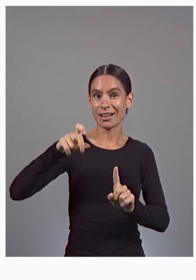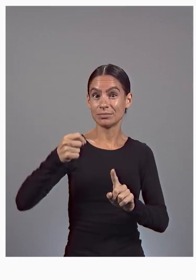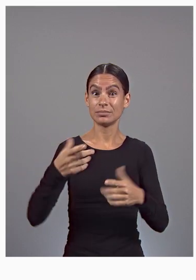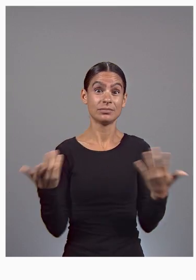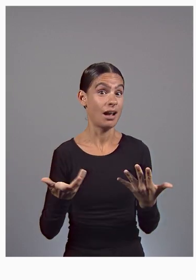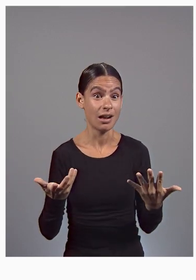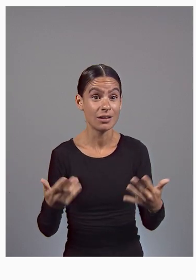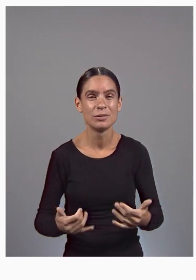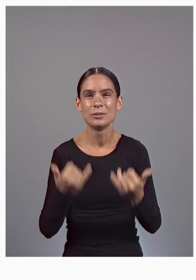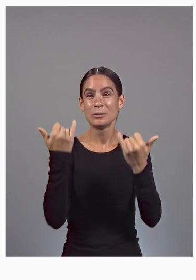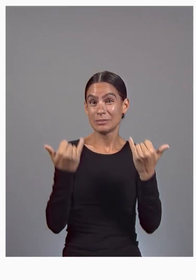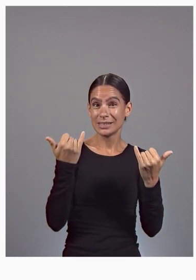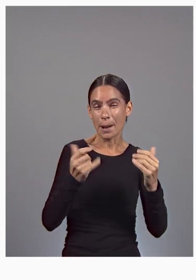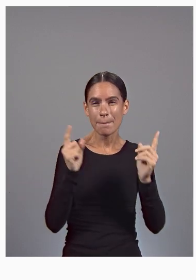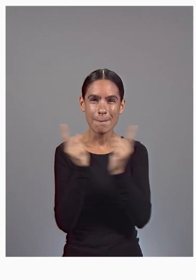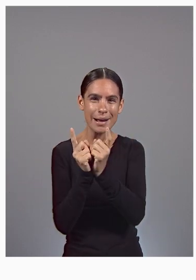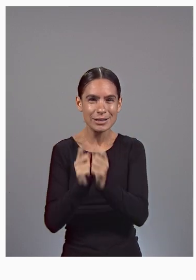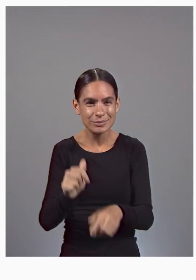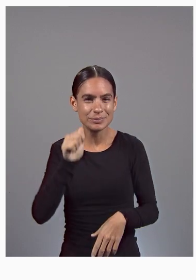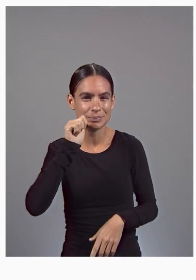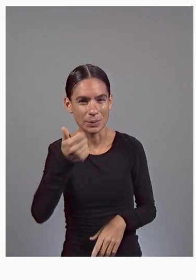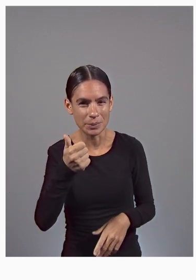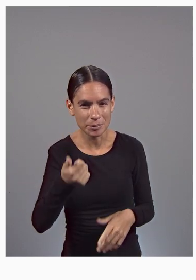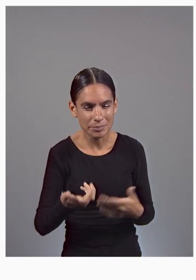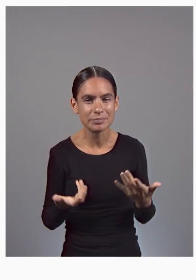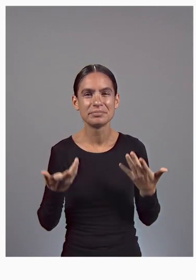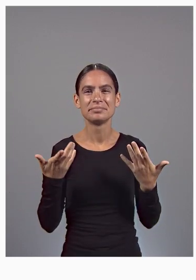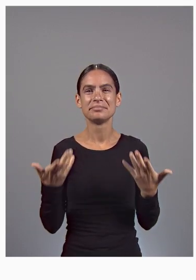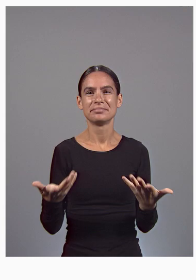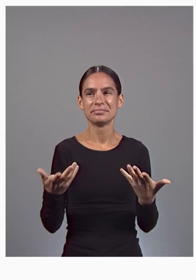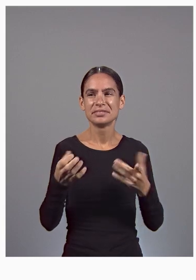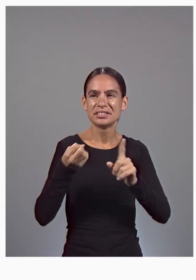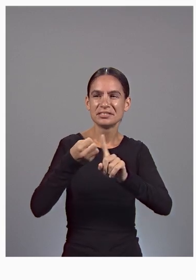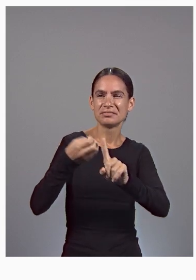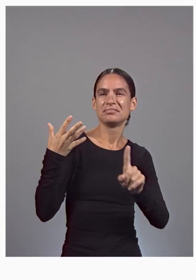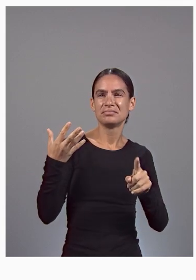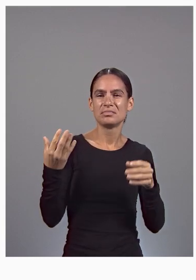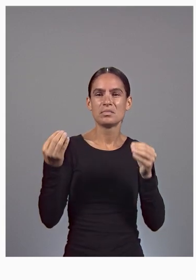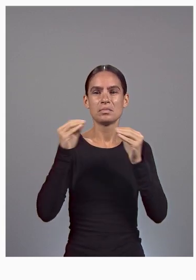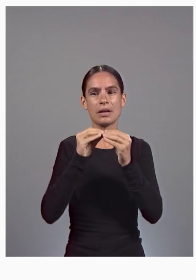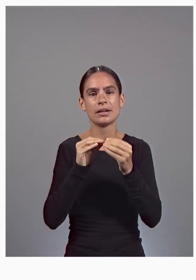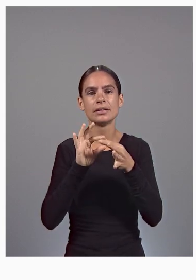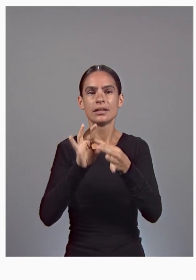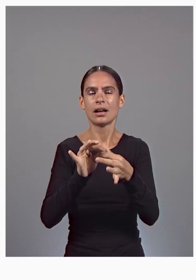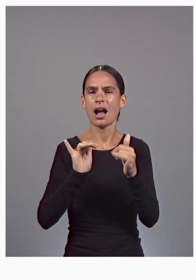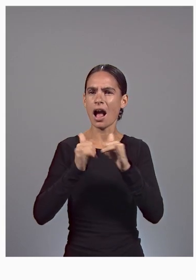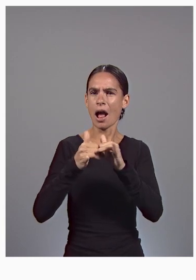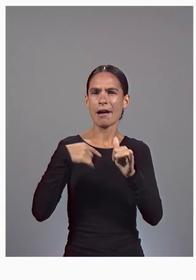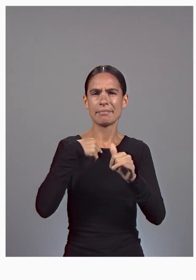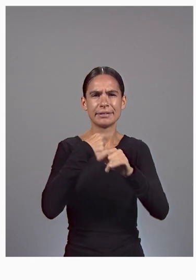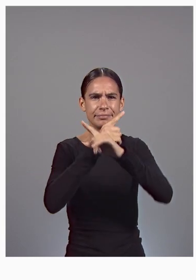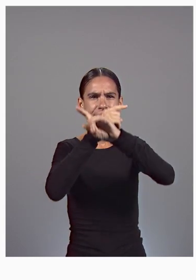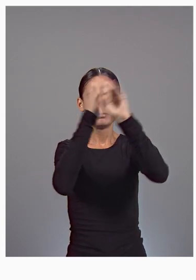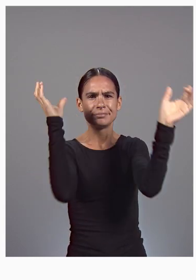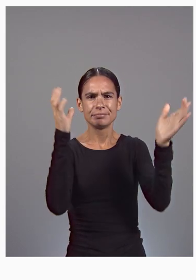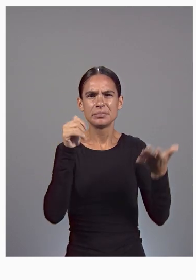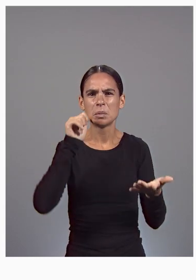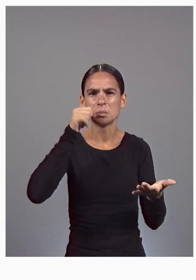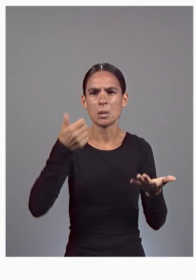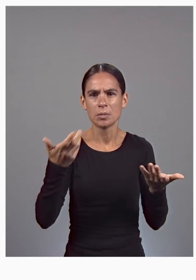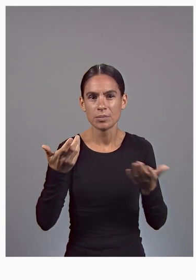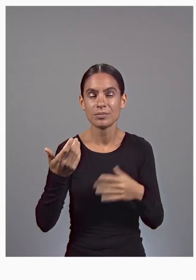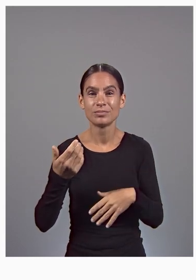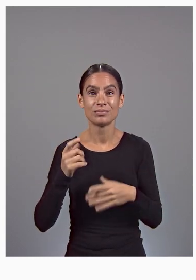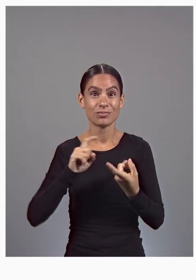tomorrow. To tell you a little more about how we think about tomorrow, my friends and I at Google Cloud will